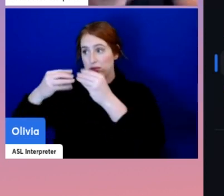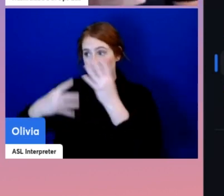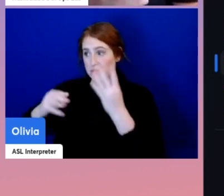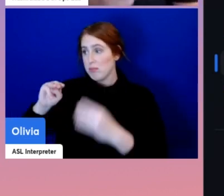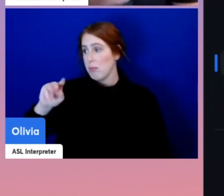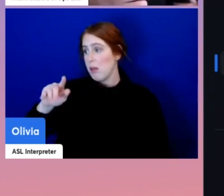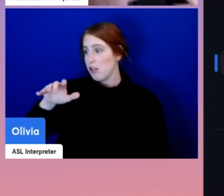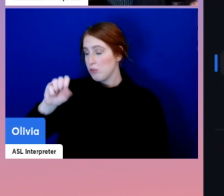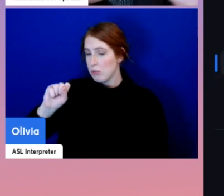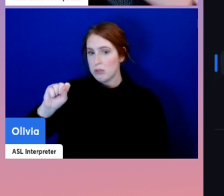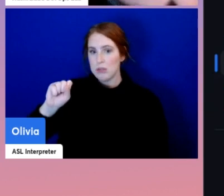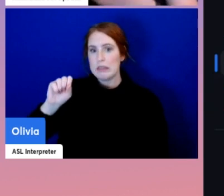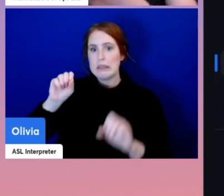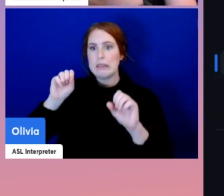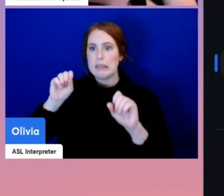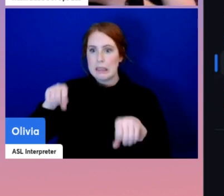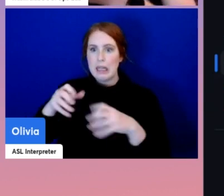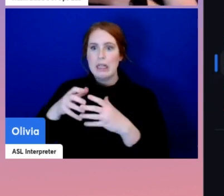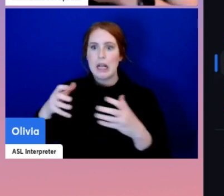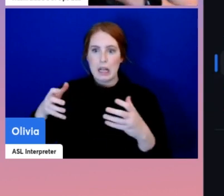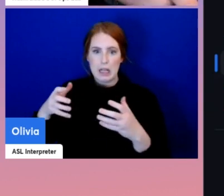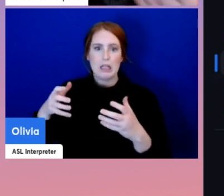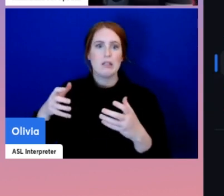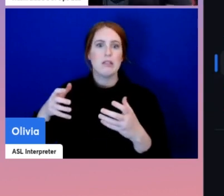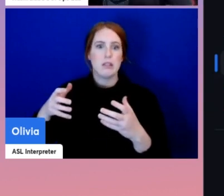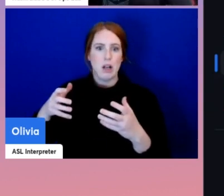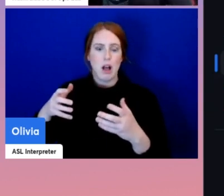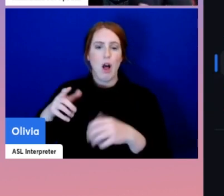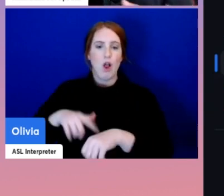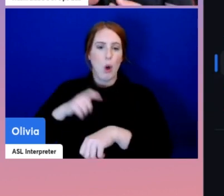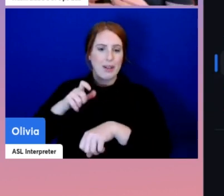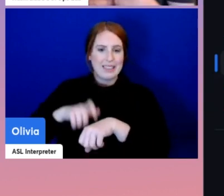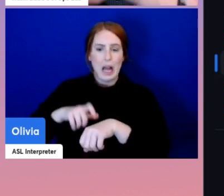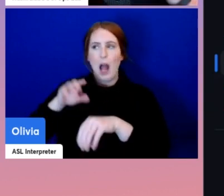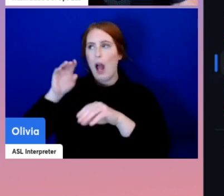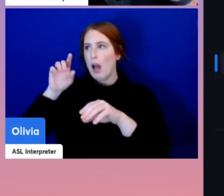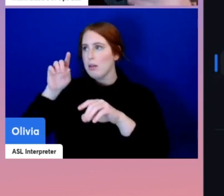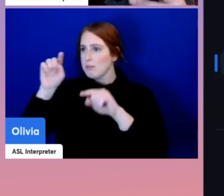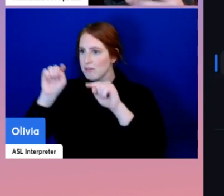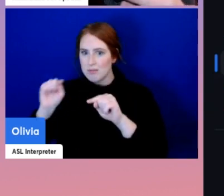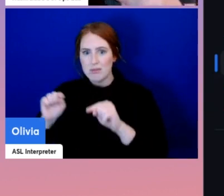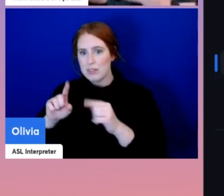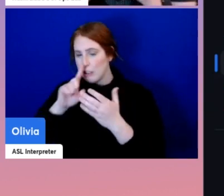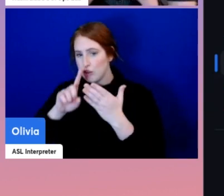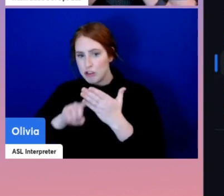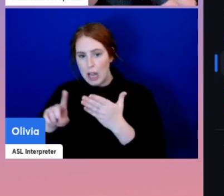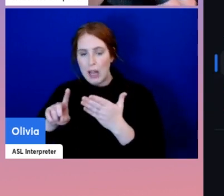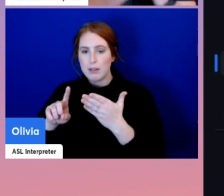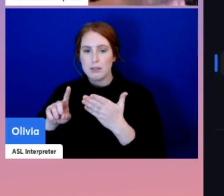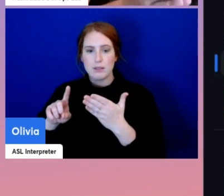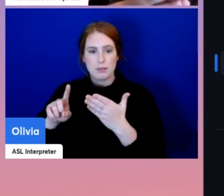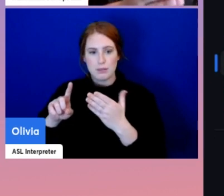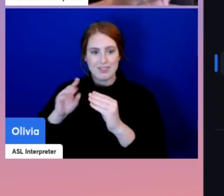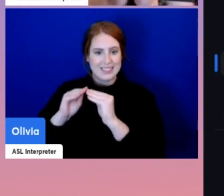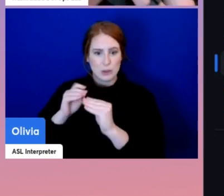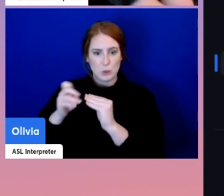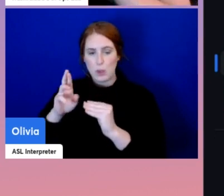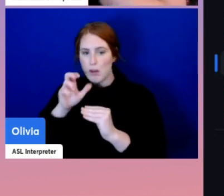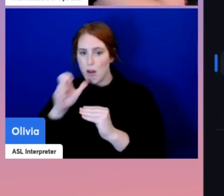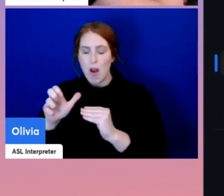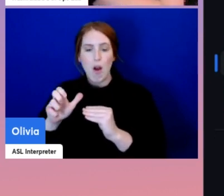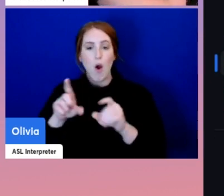get these fixes checked into your multi-repos. Even worse, if these repositories